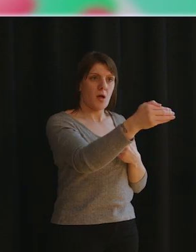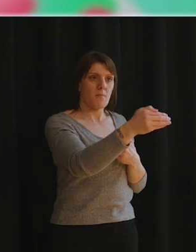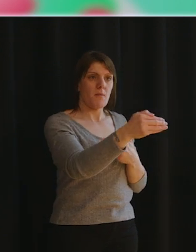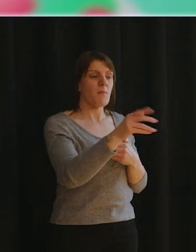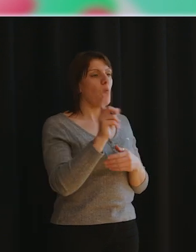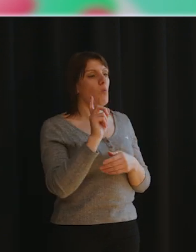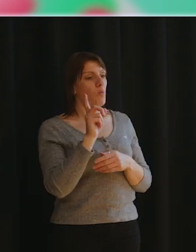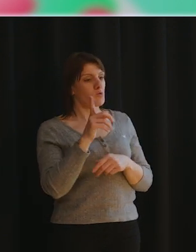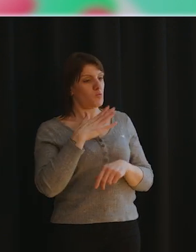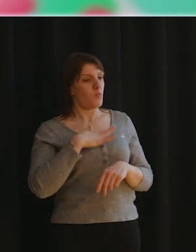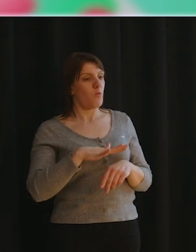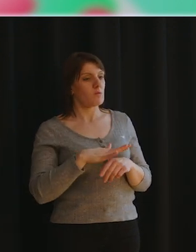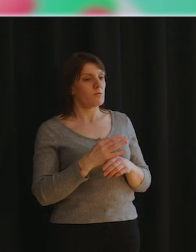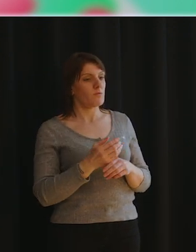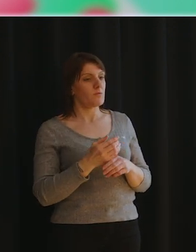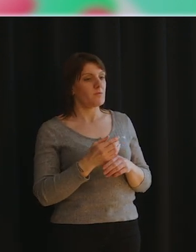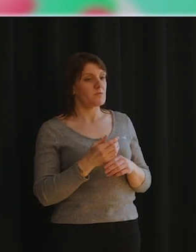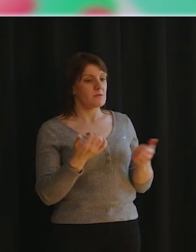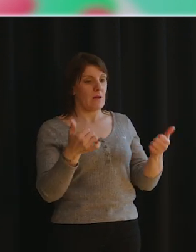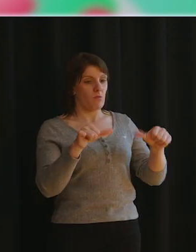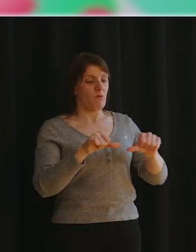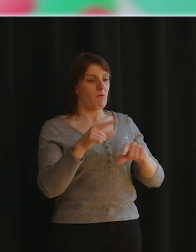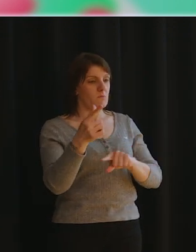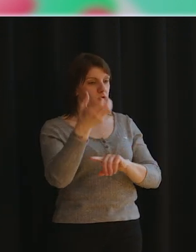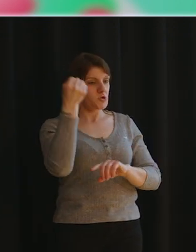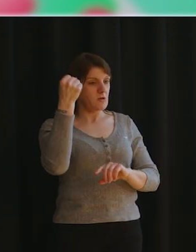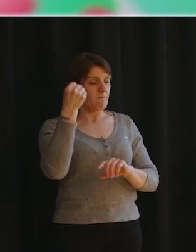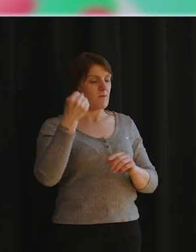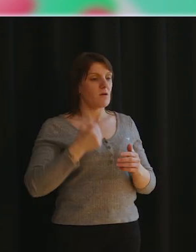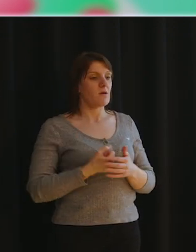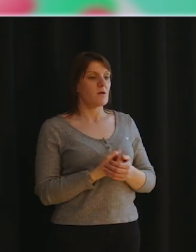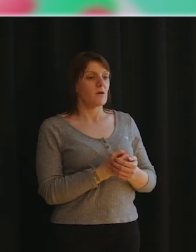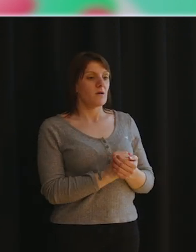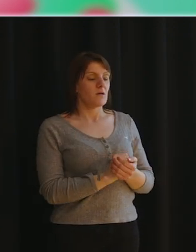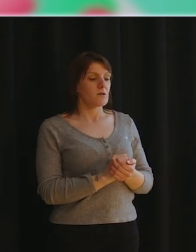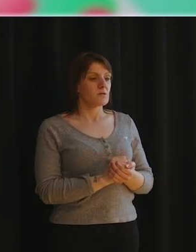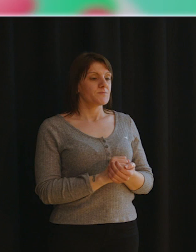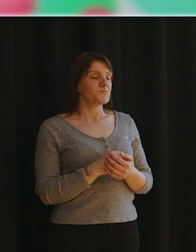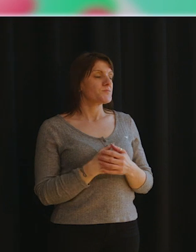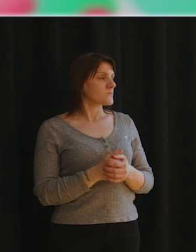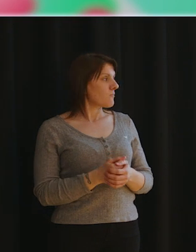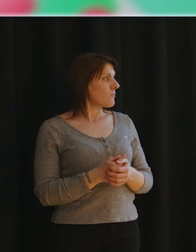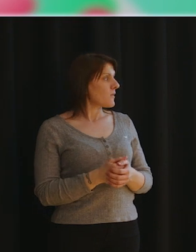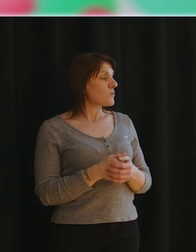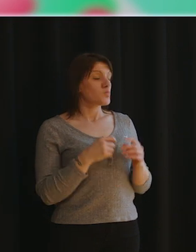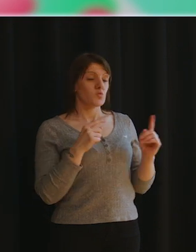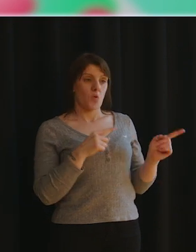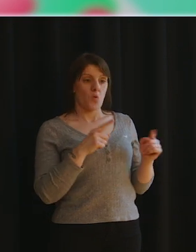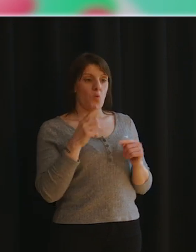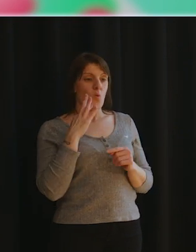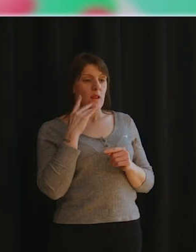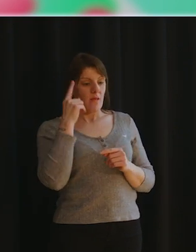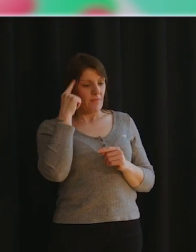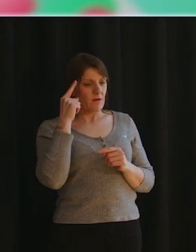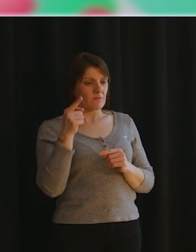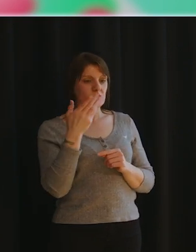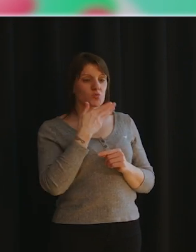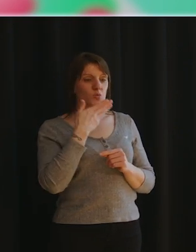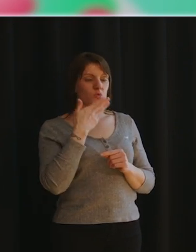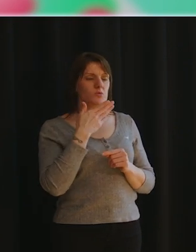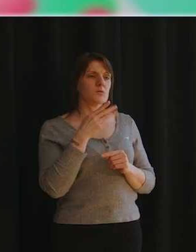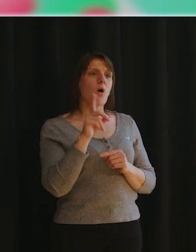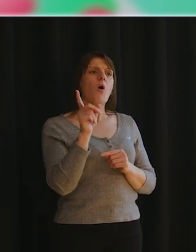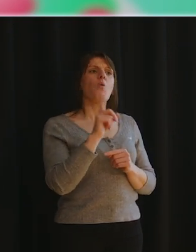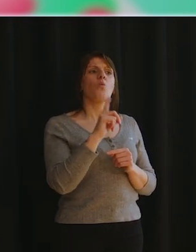the actual outcome to achieve. So when I conceptualize this for schools, it's what is the